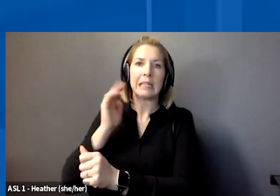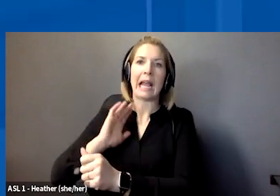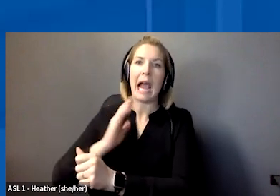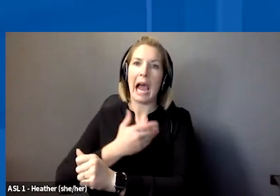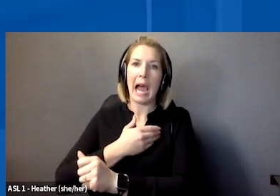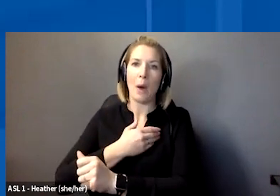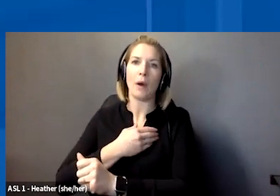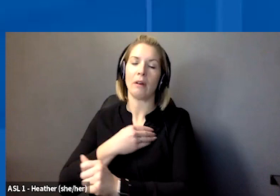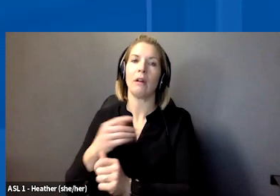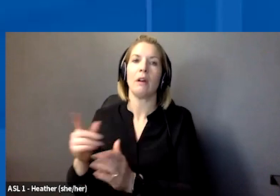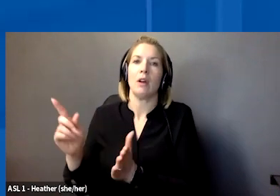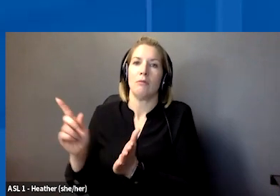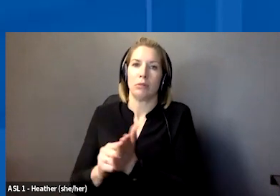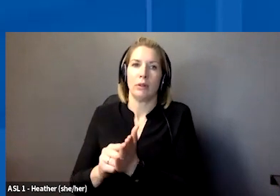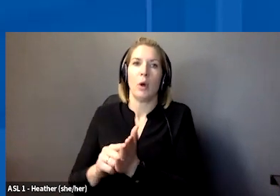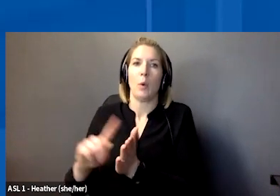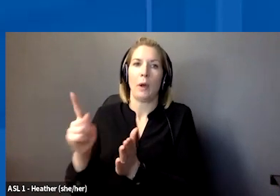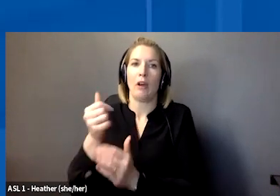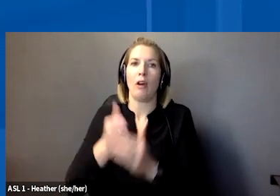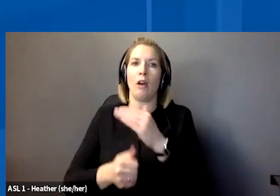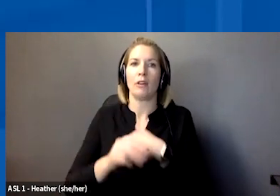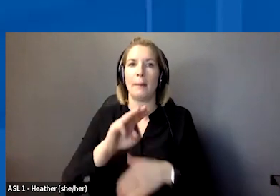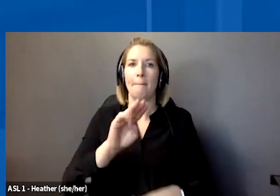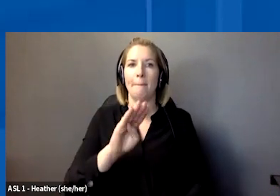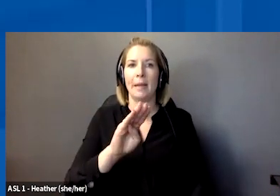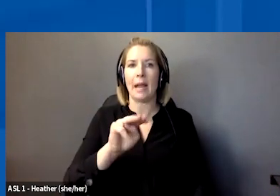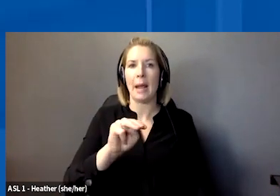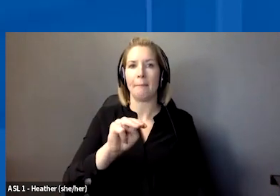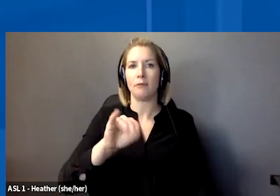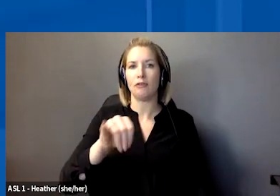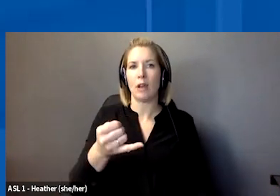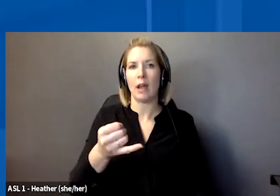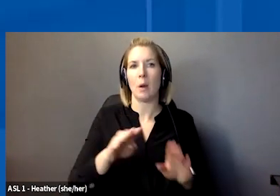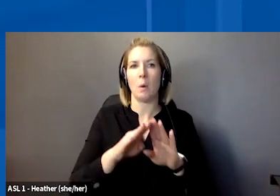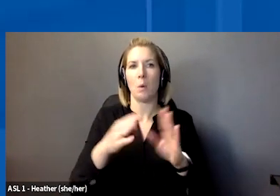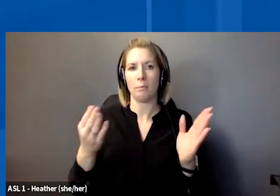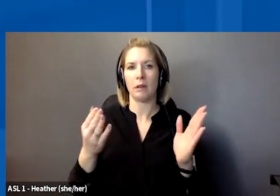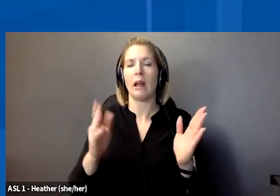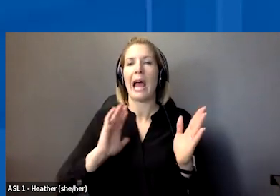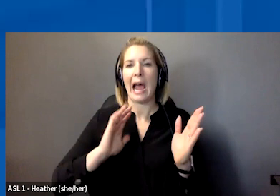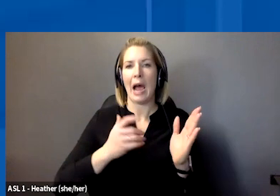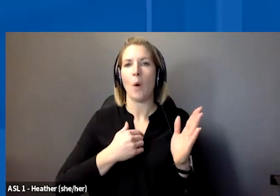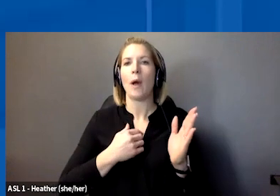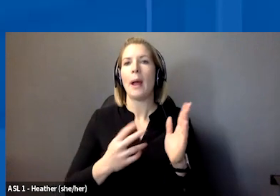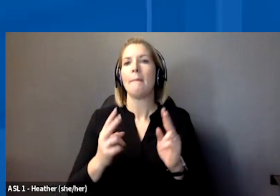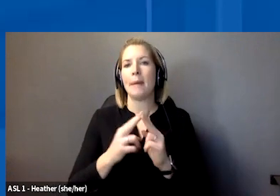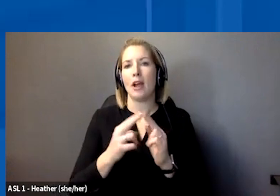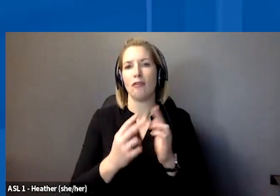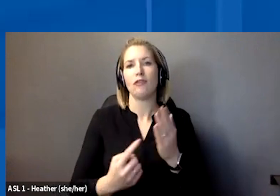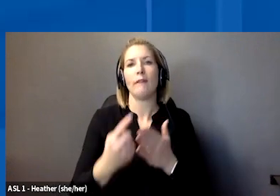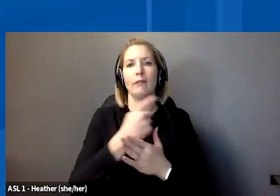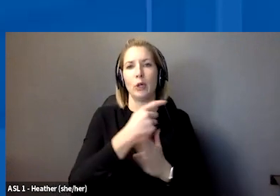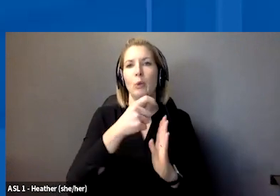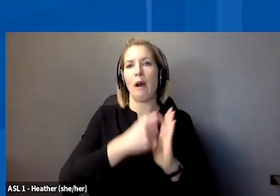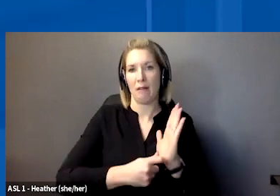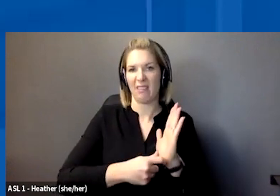journal BMJ Open. So in the following slides, I'll now present some examples of the survey questions from the